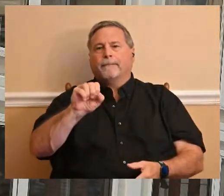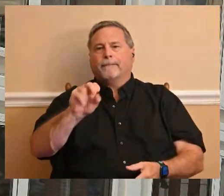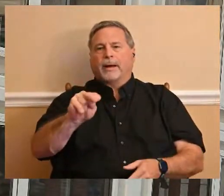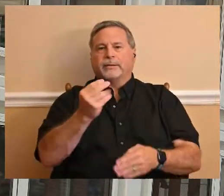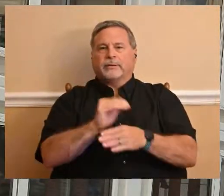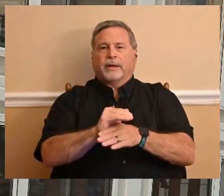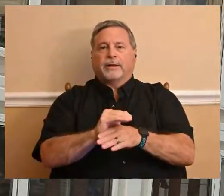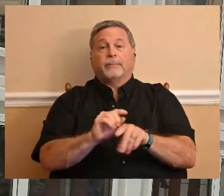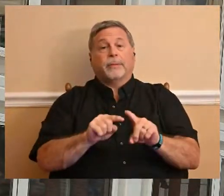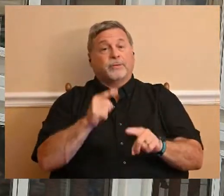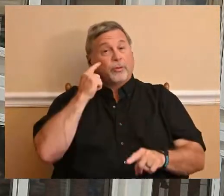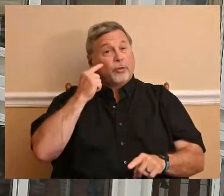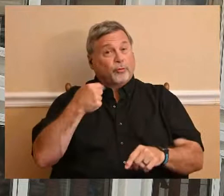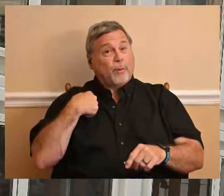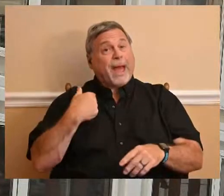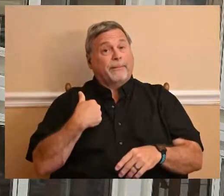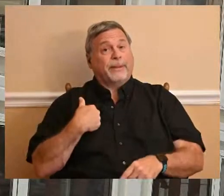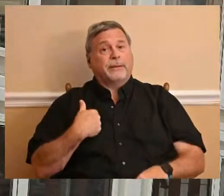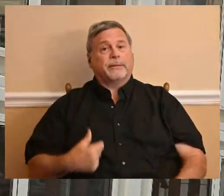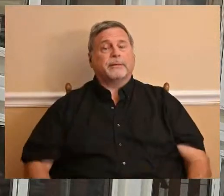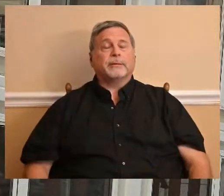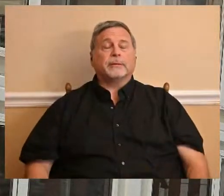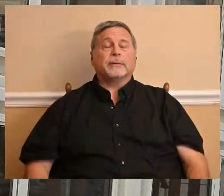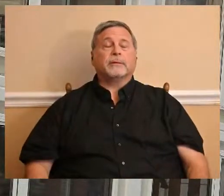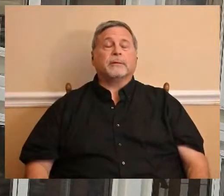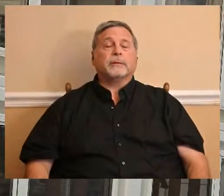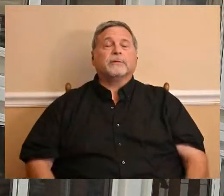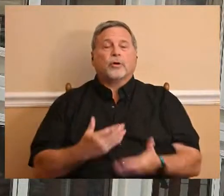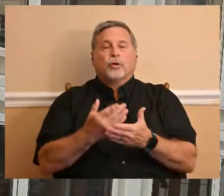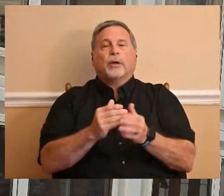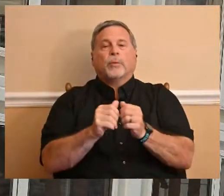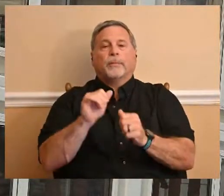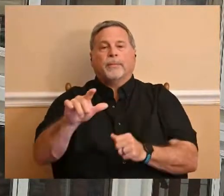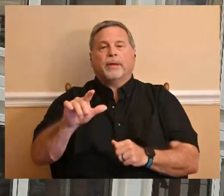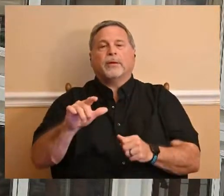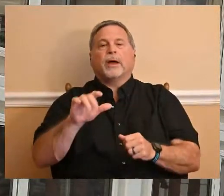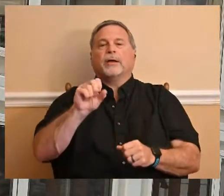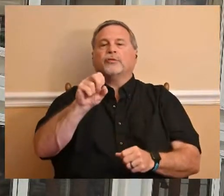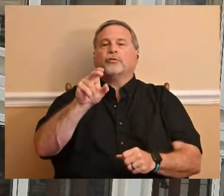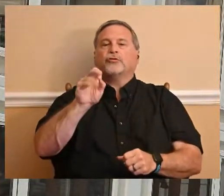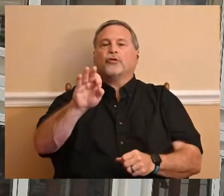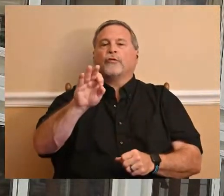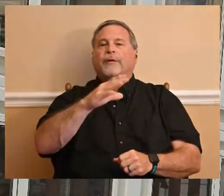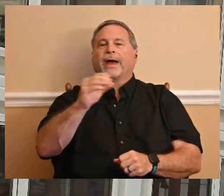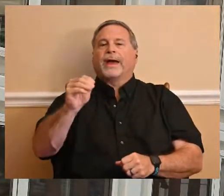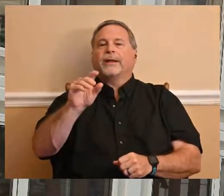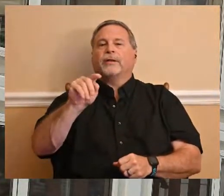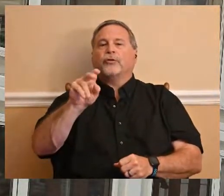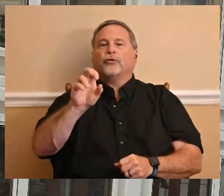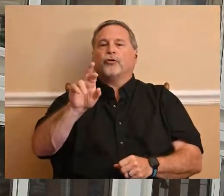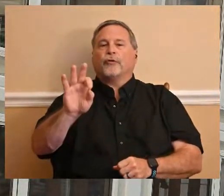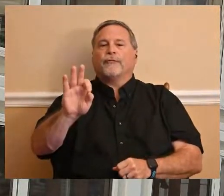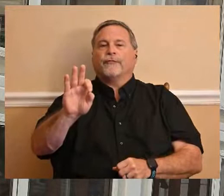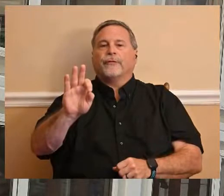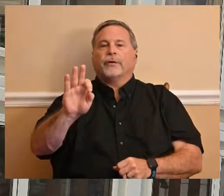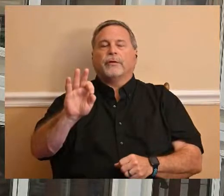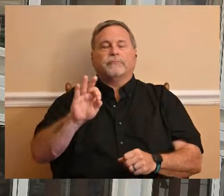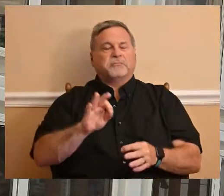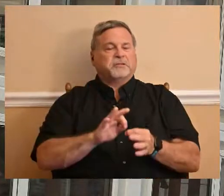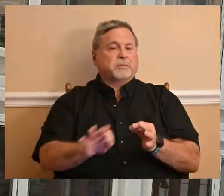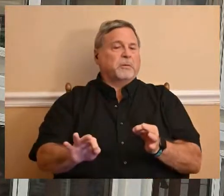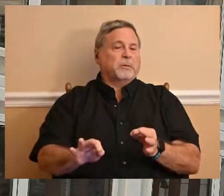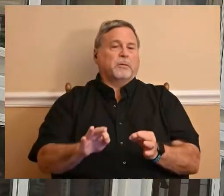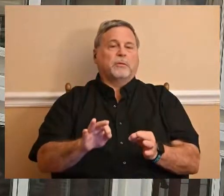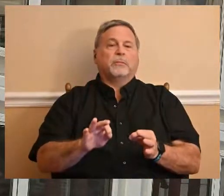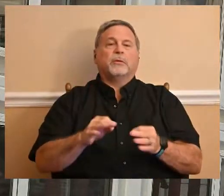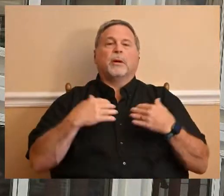Thought you had me. Okay, so Cooking with Bill. We're gonna do a surf and turf tonight. Really simple thing. We're gonna take a breast of